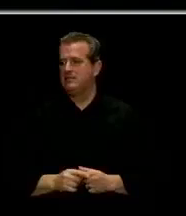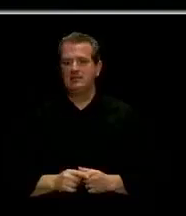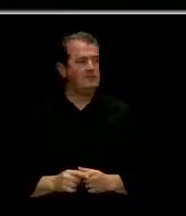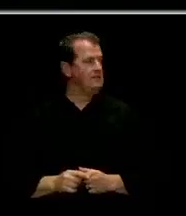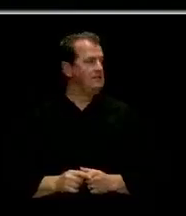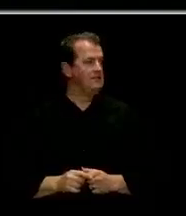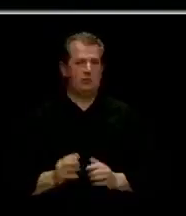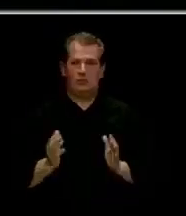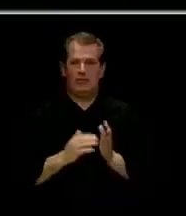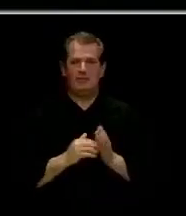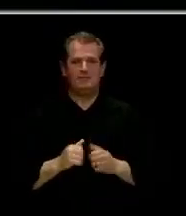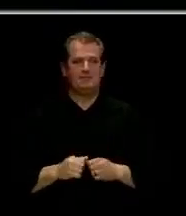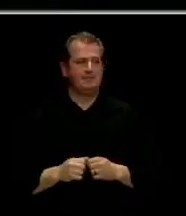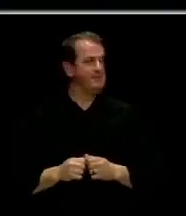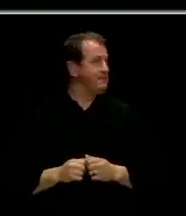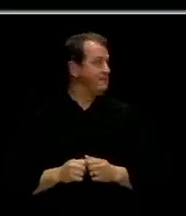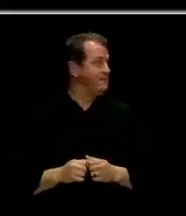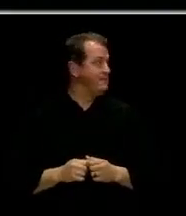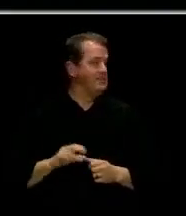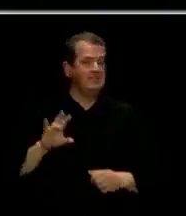Okay, let's do this one.